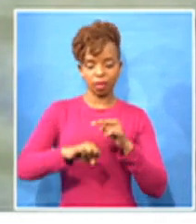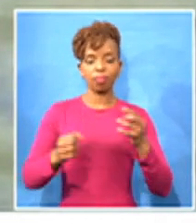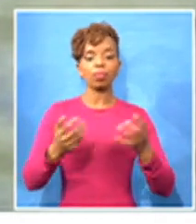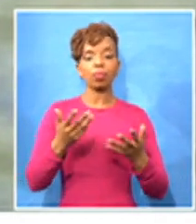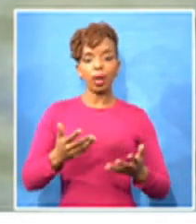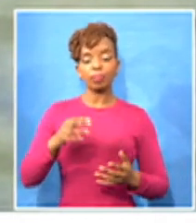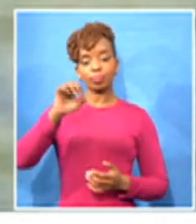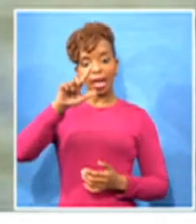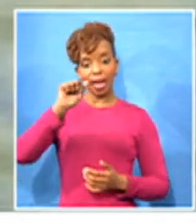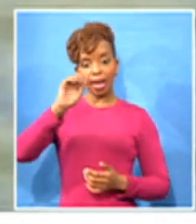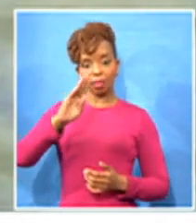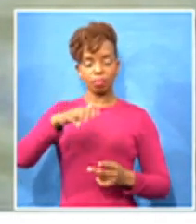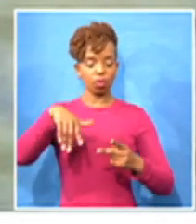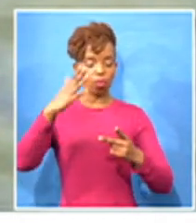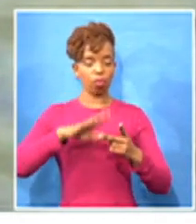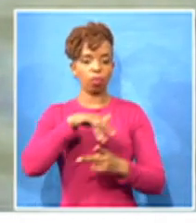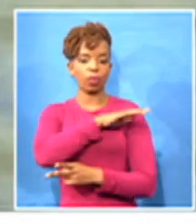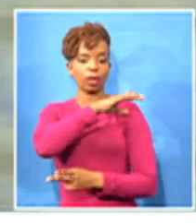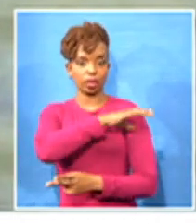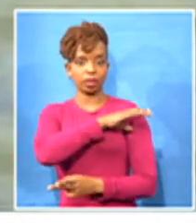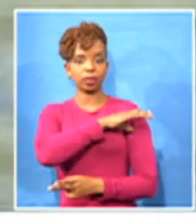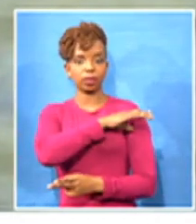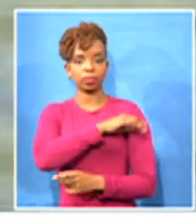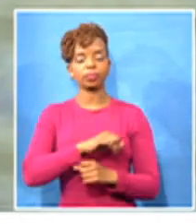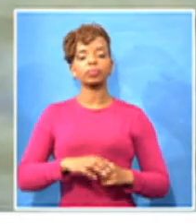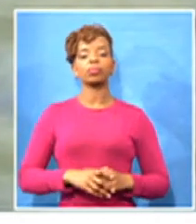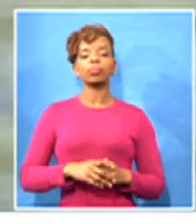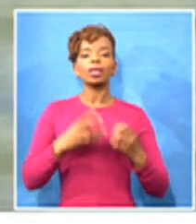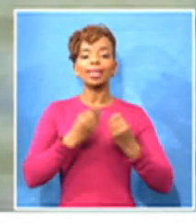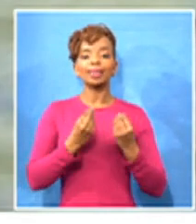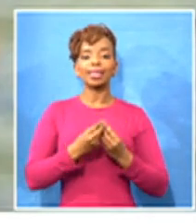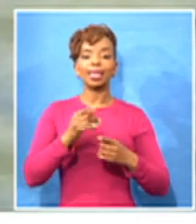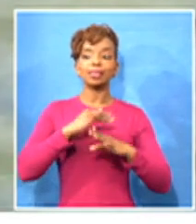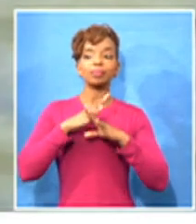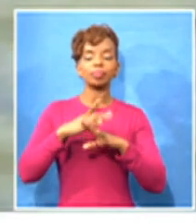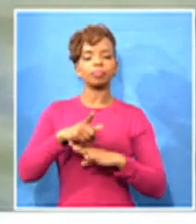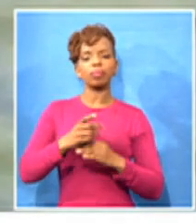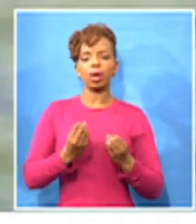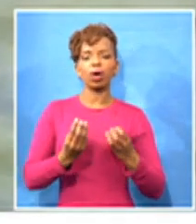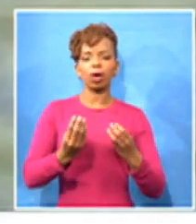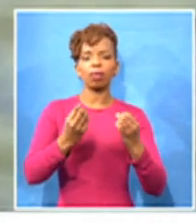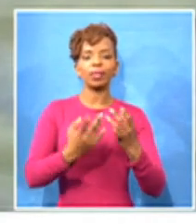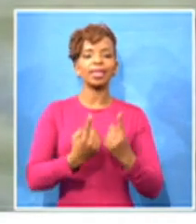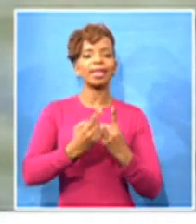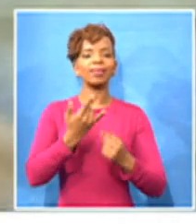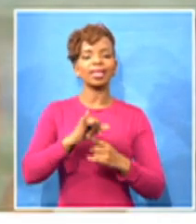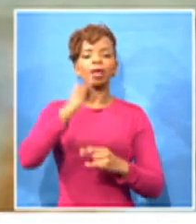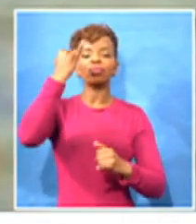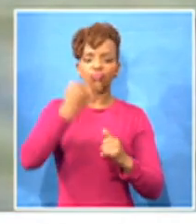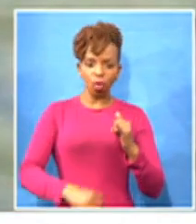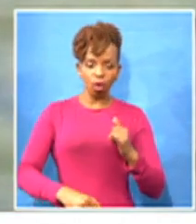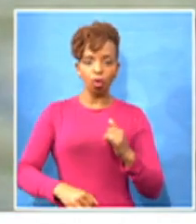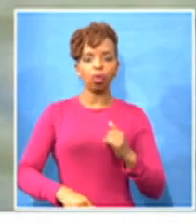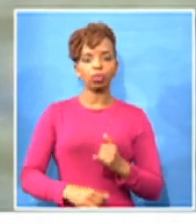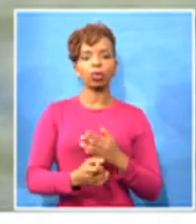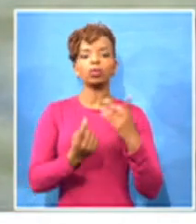laboratory. Clinical symptoms are very often ambiguous. Even if it is correctly diagnosed, treatment